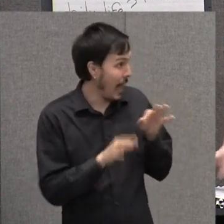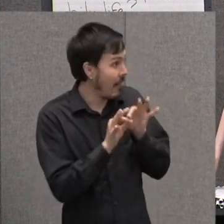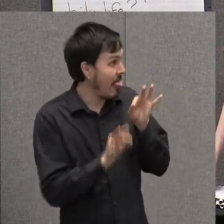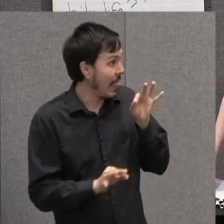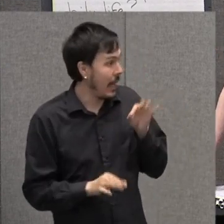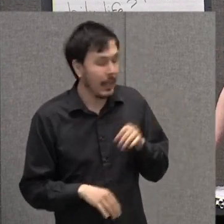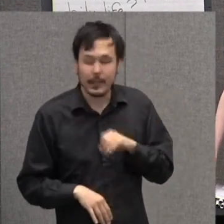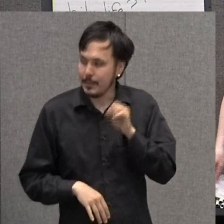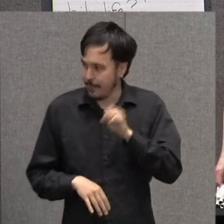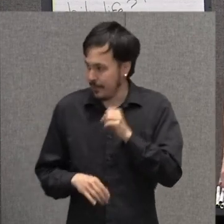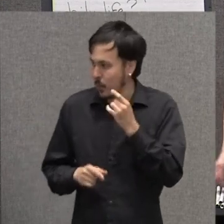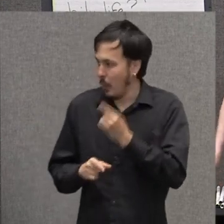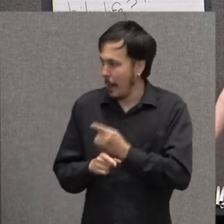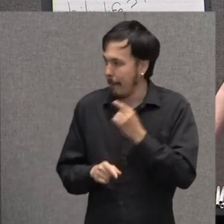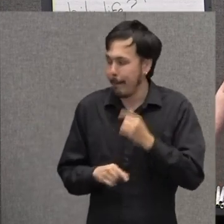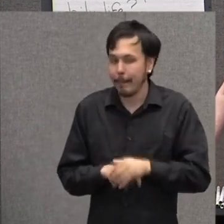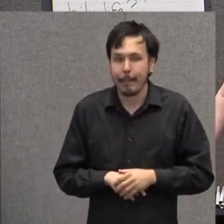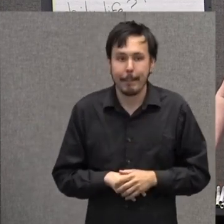thin.